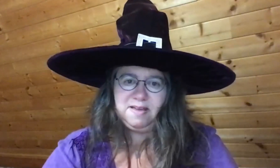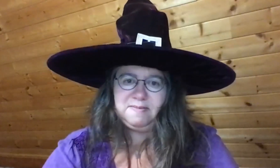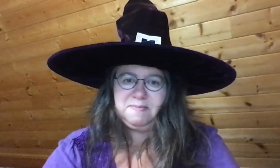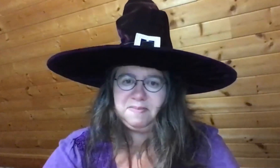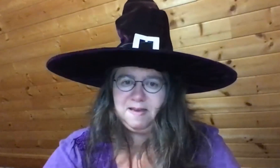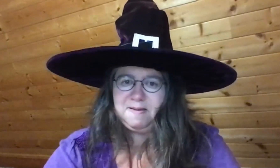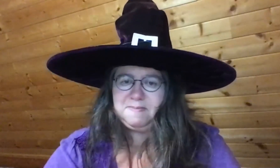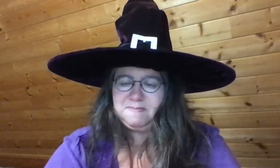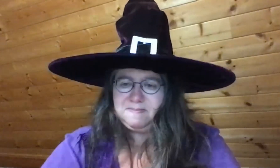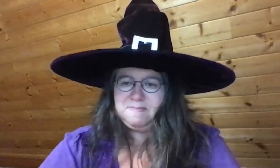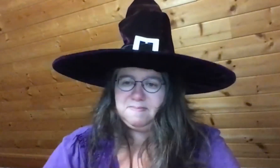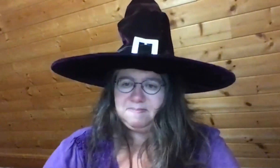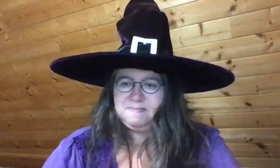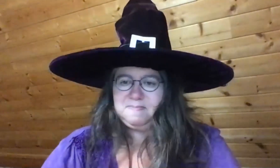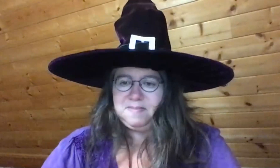sharing, Wyatt.